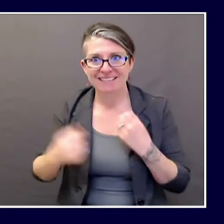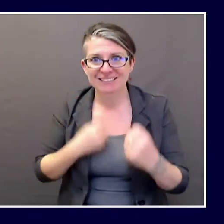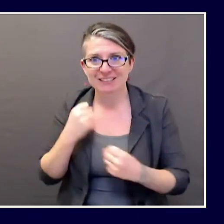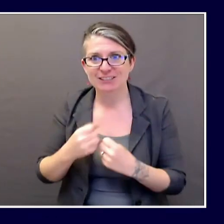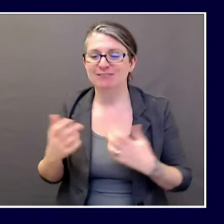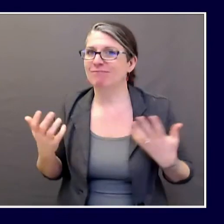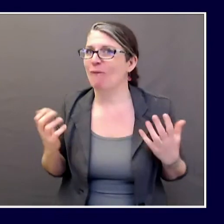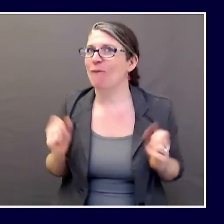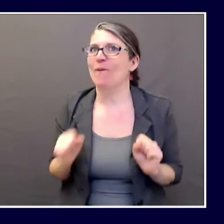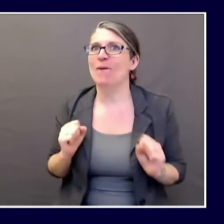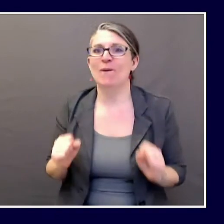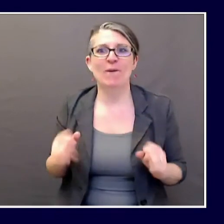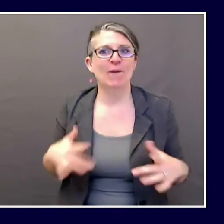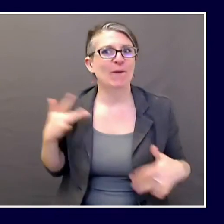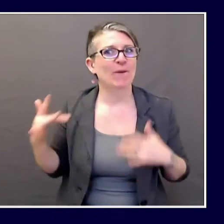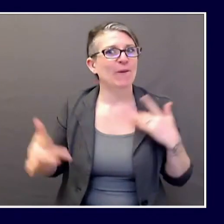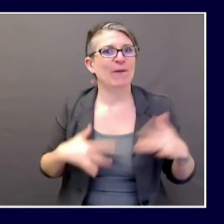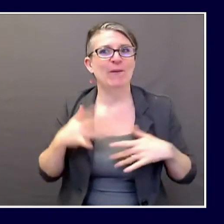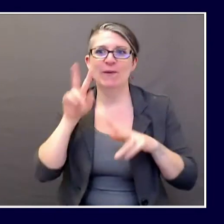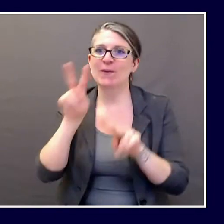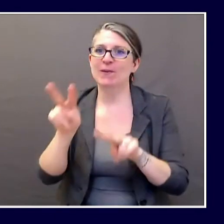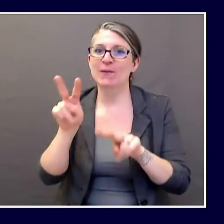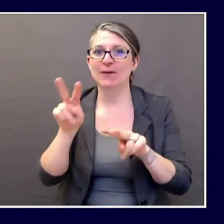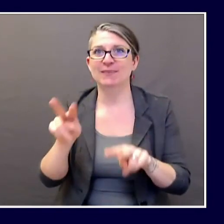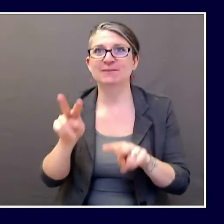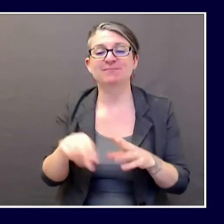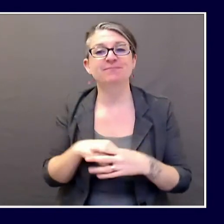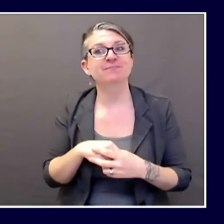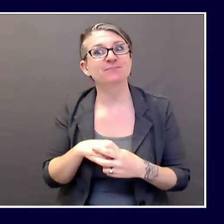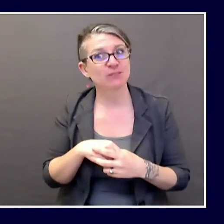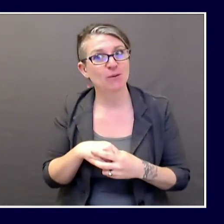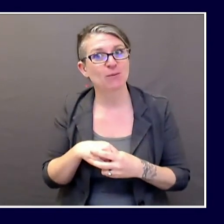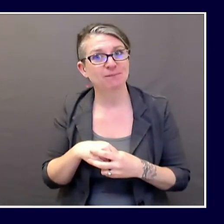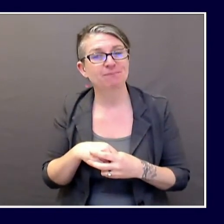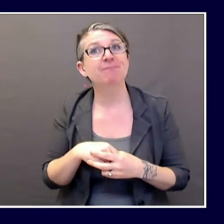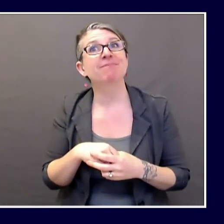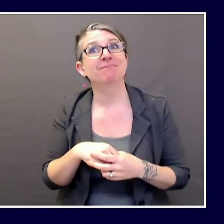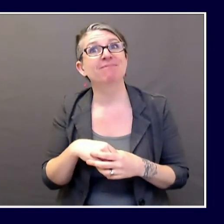Economic and Community Development Department does have rules about